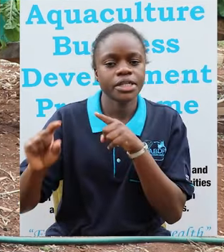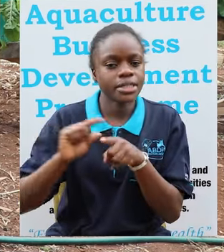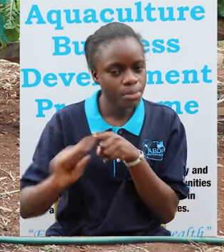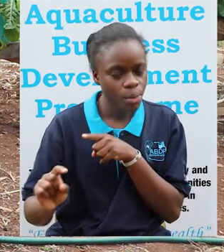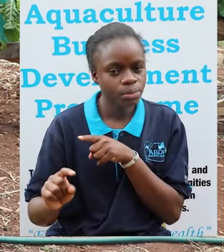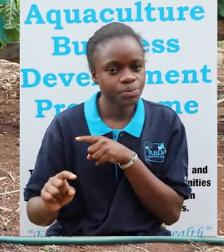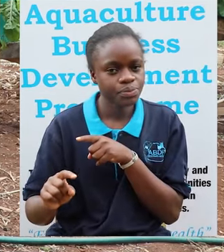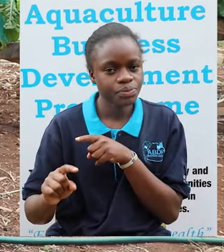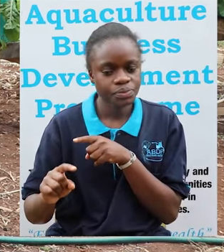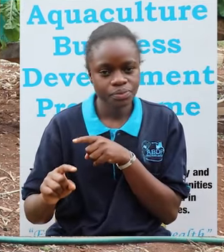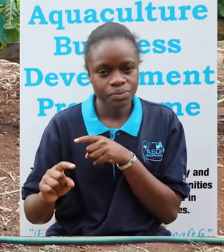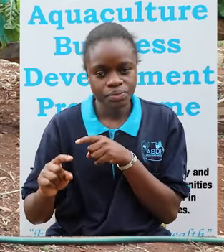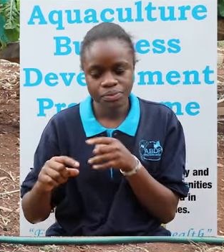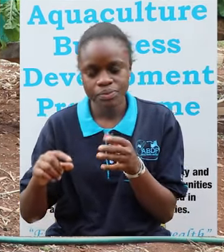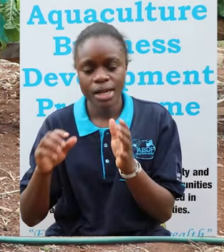vegetables,